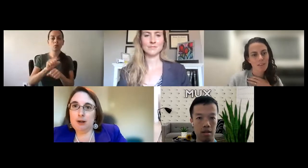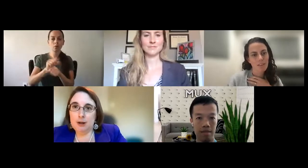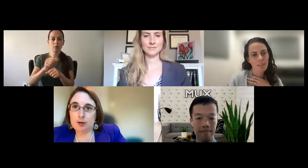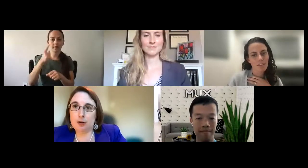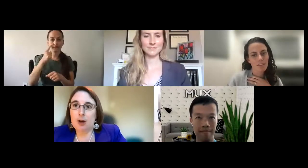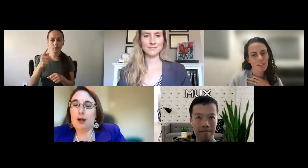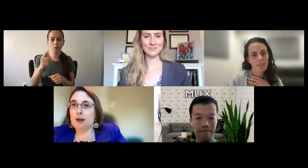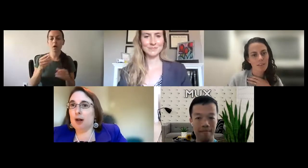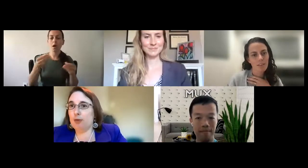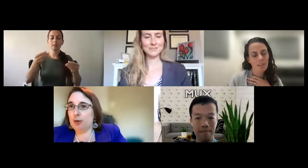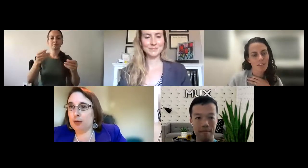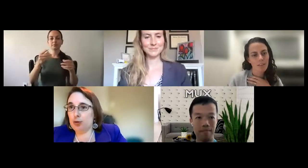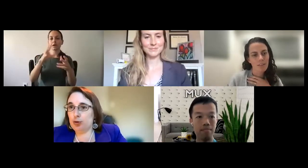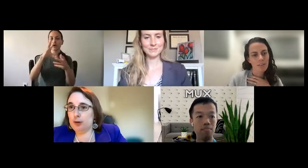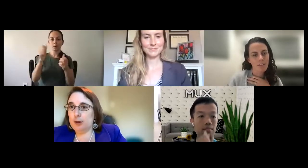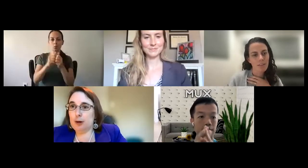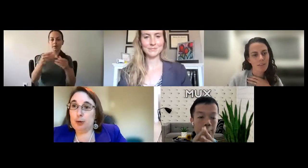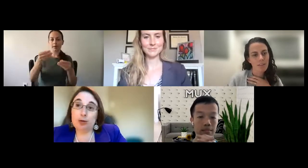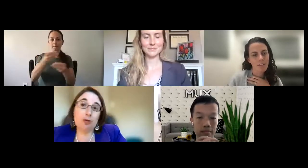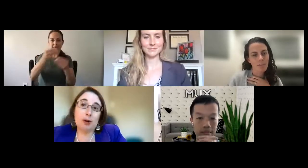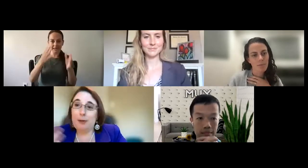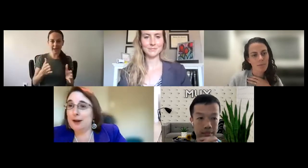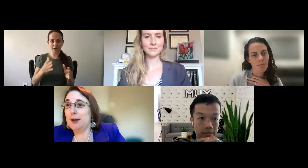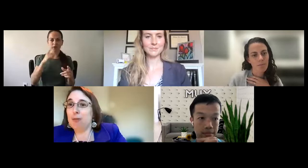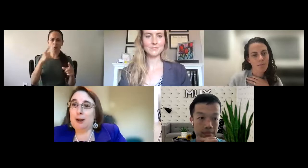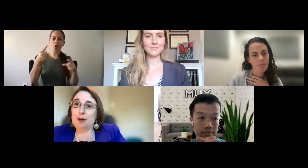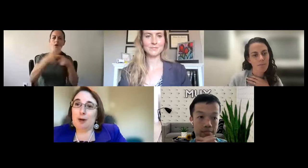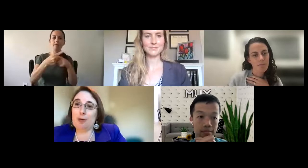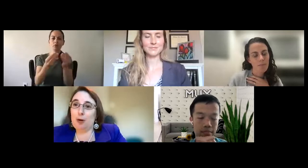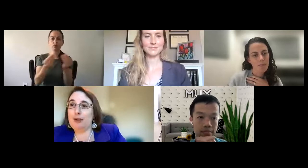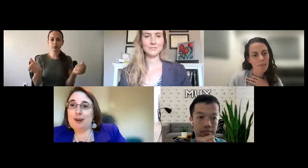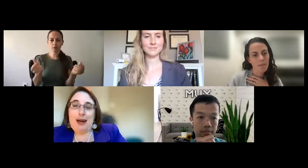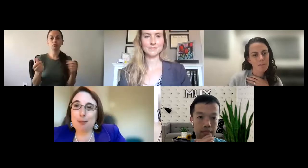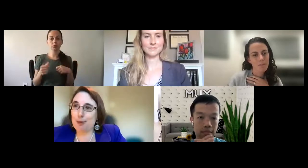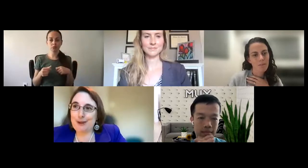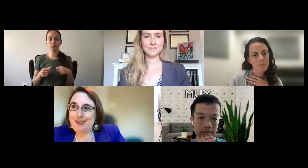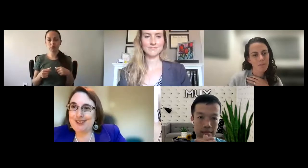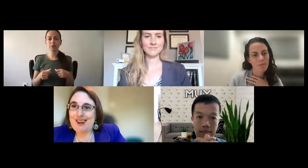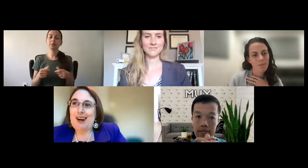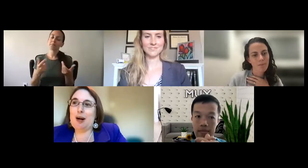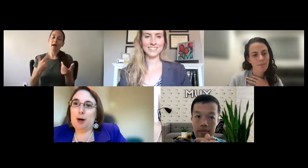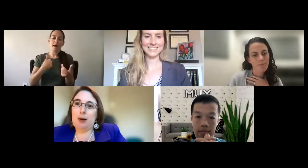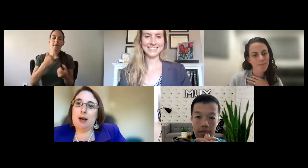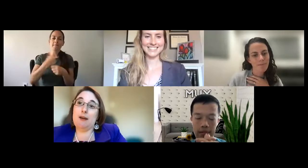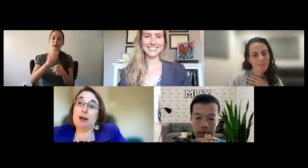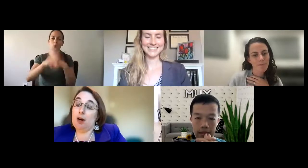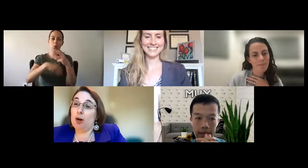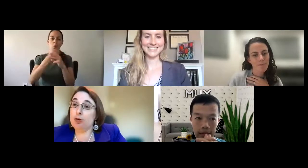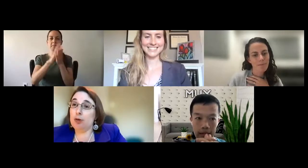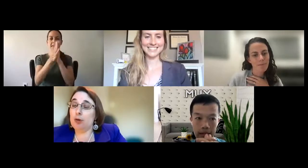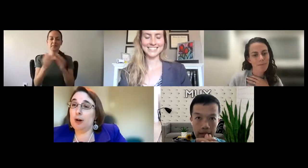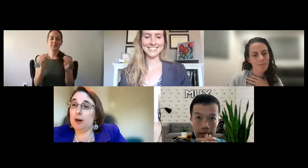being a mediator and conflict resolution person. So I make the workplace a happier place. And then